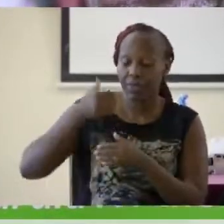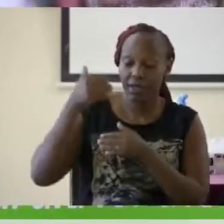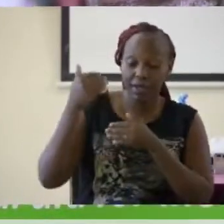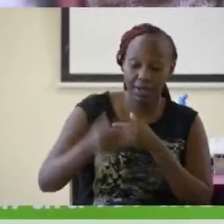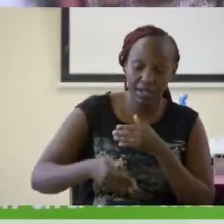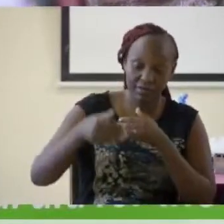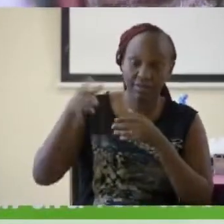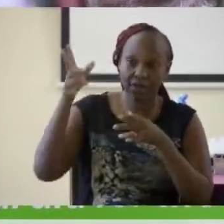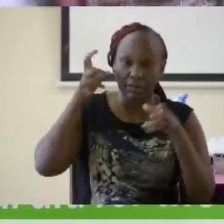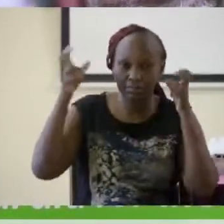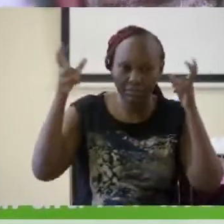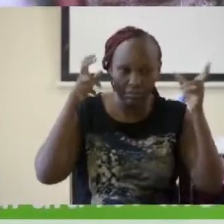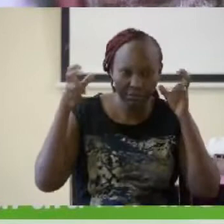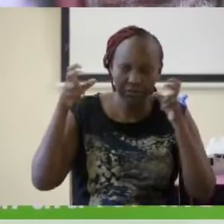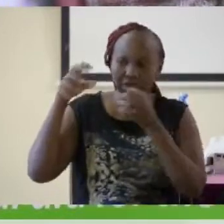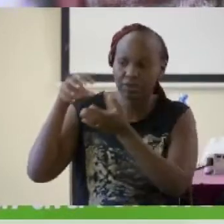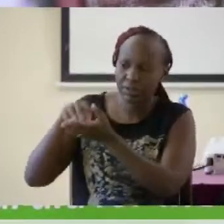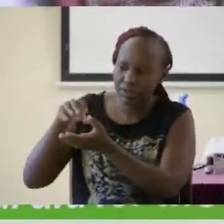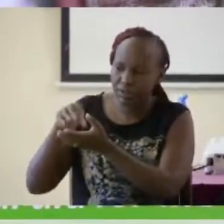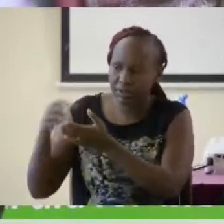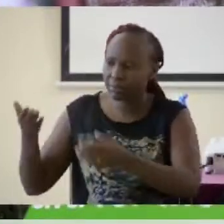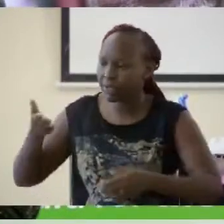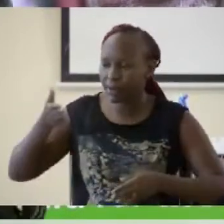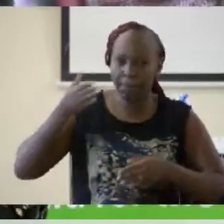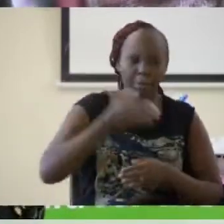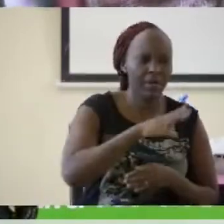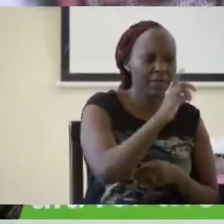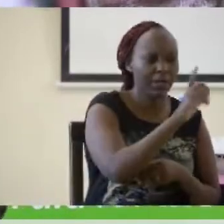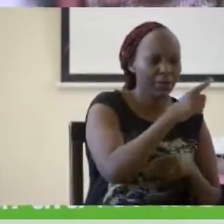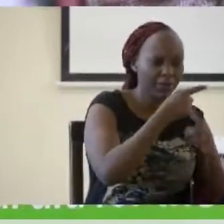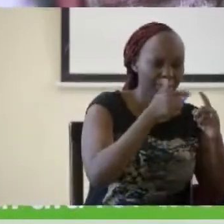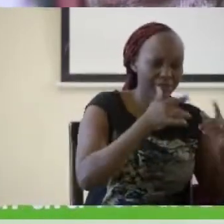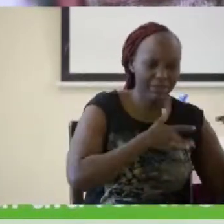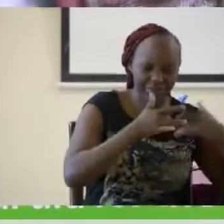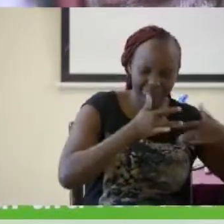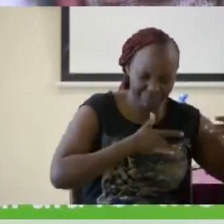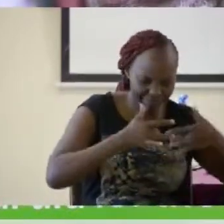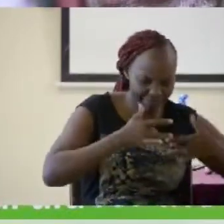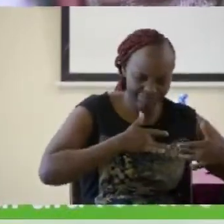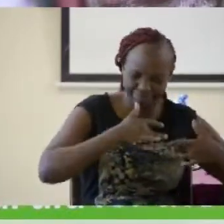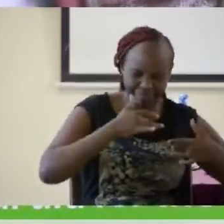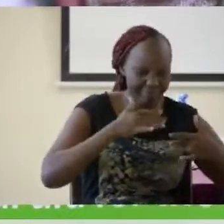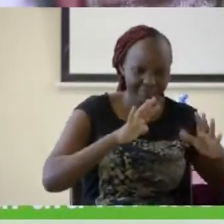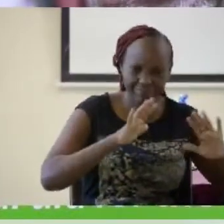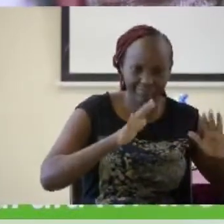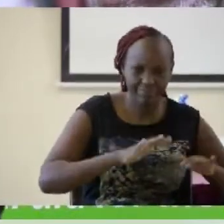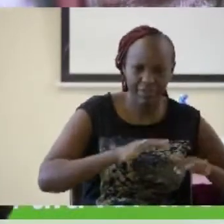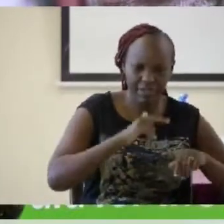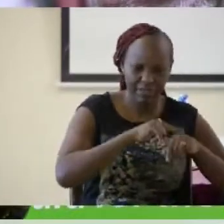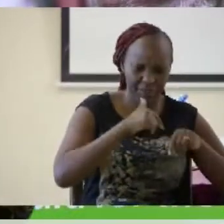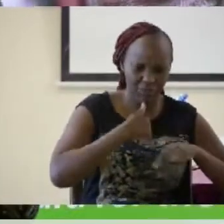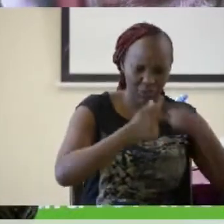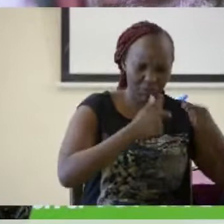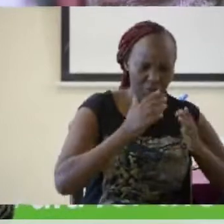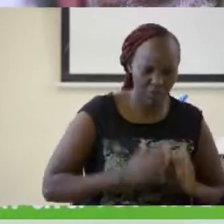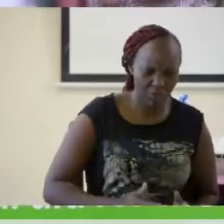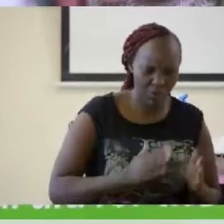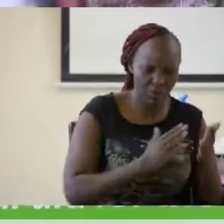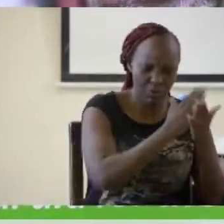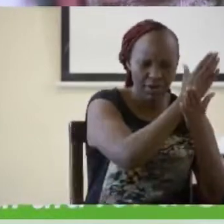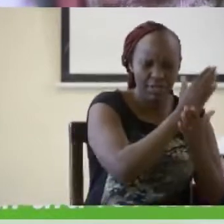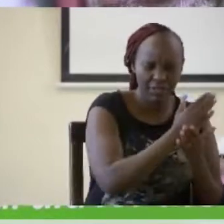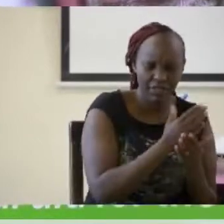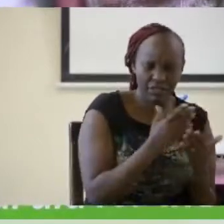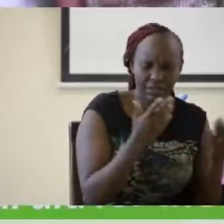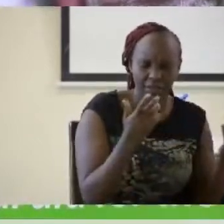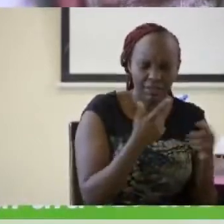hearing these cases, I came back to Nairobi and I was disturbed. When you go on with your human rights quoting CEDAW and everything